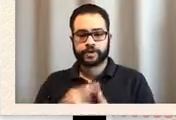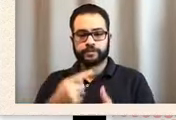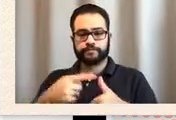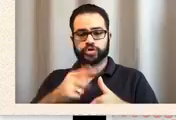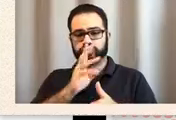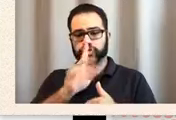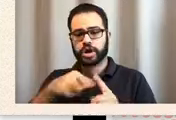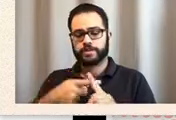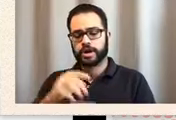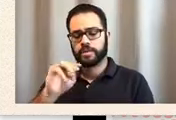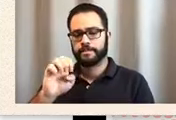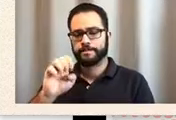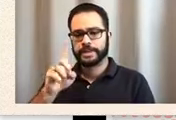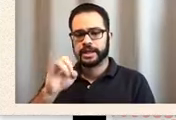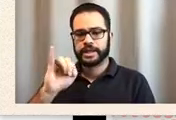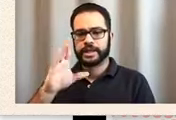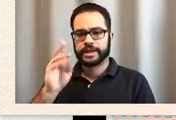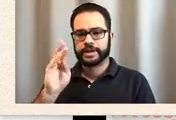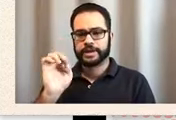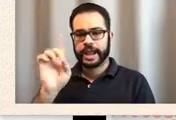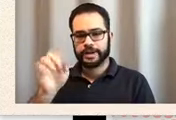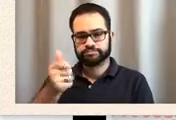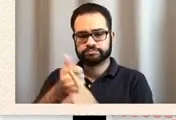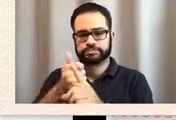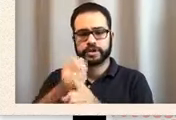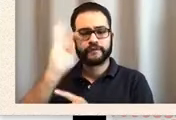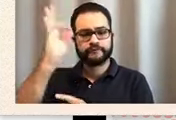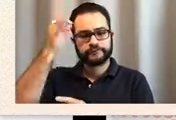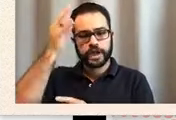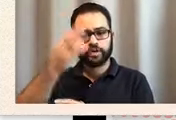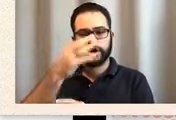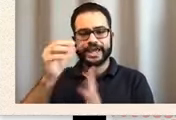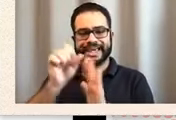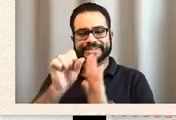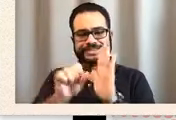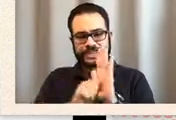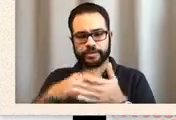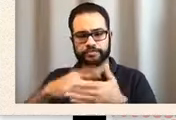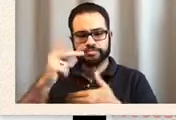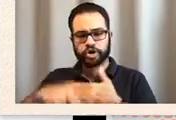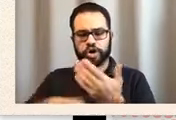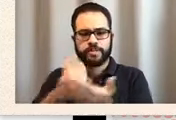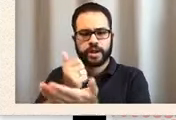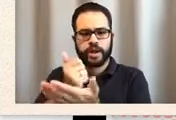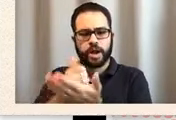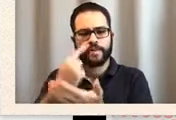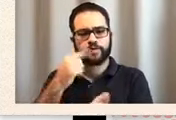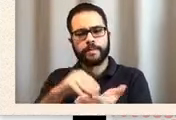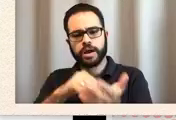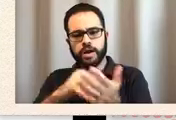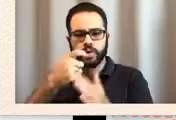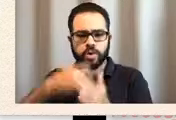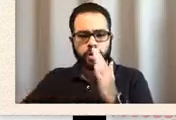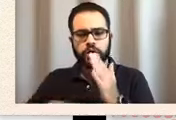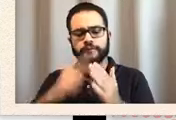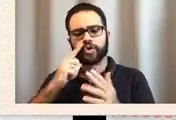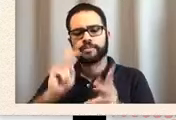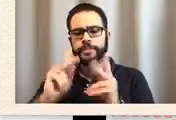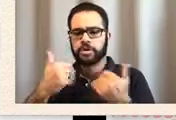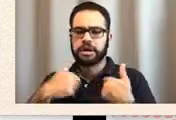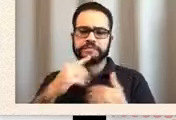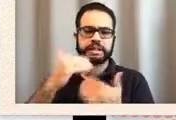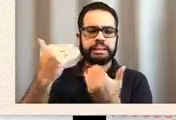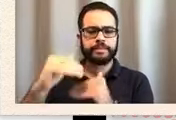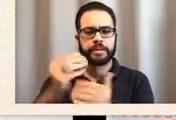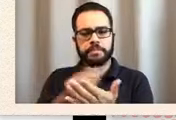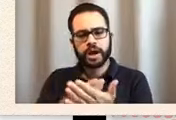So Medicaid is a federal and state program that helps with medical costs for some people with limited income and resources or